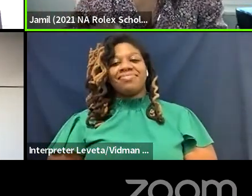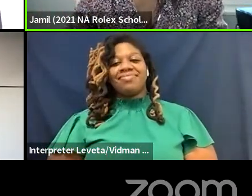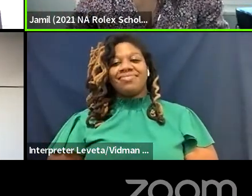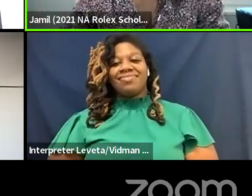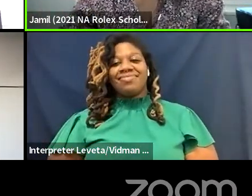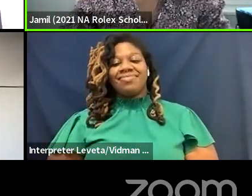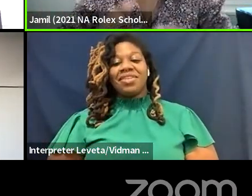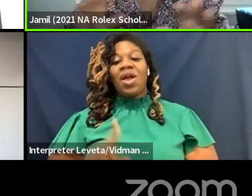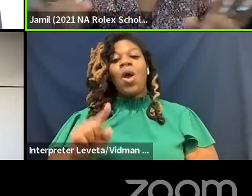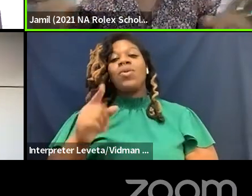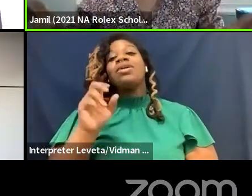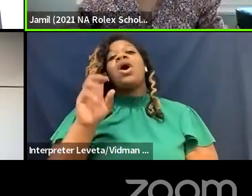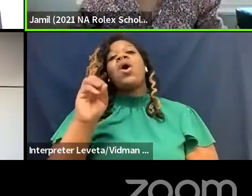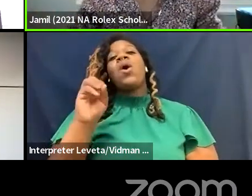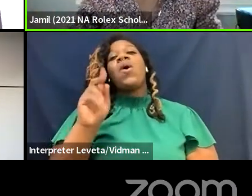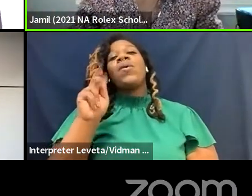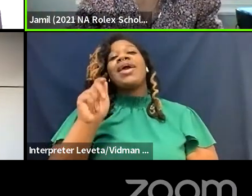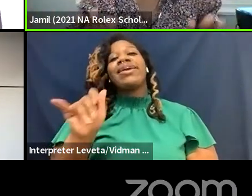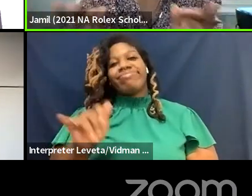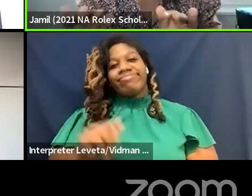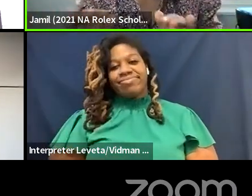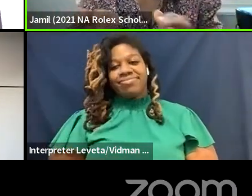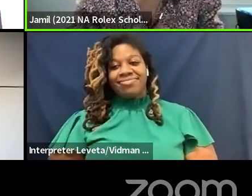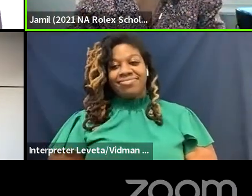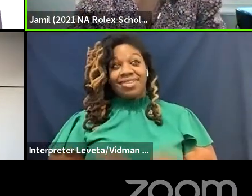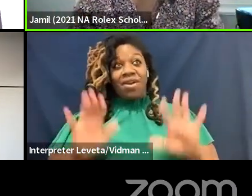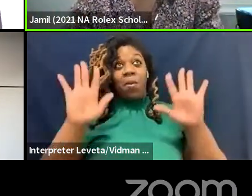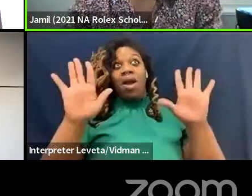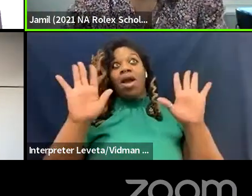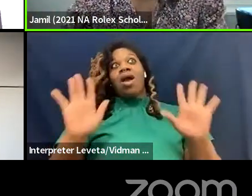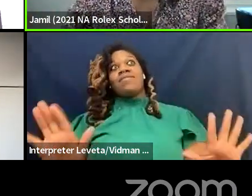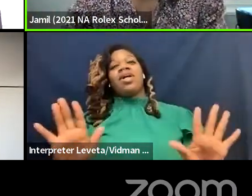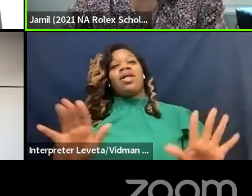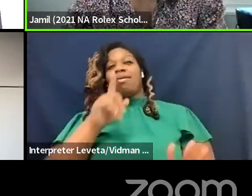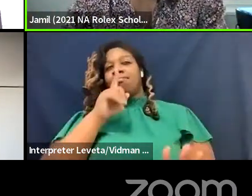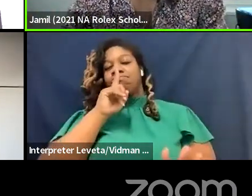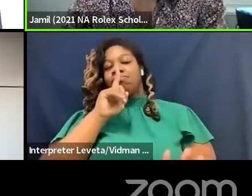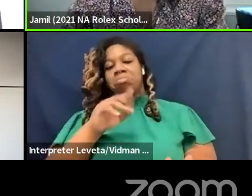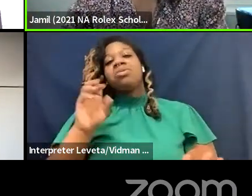Only okay, not like spectacular, just okay.